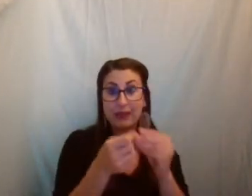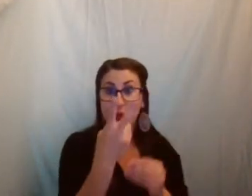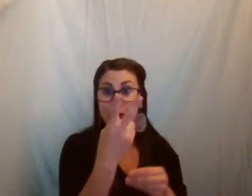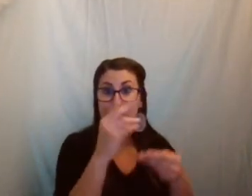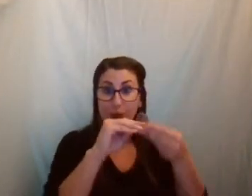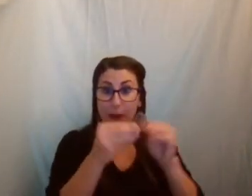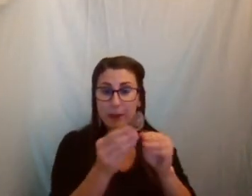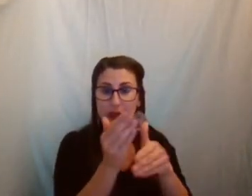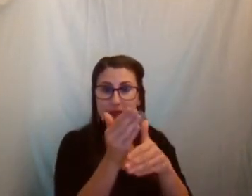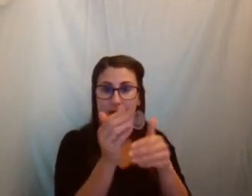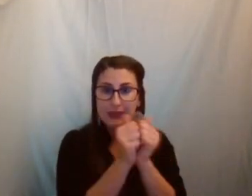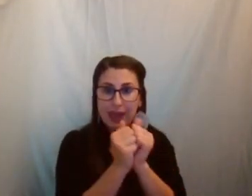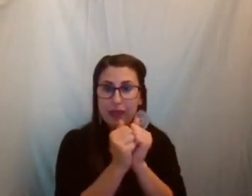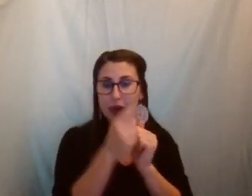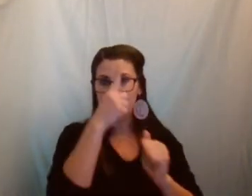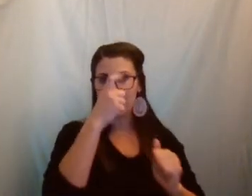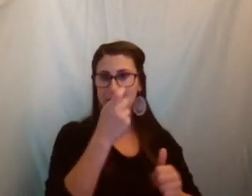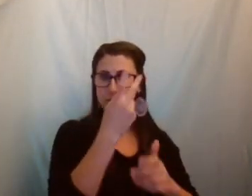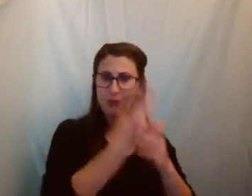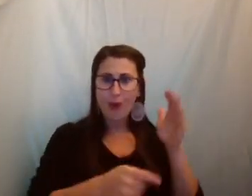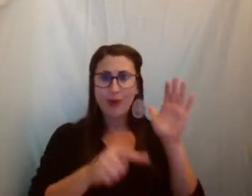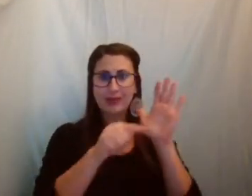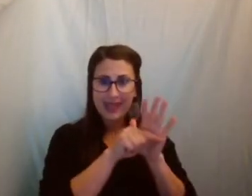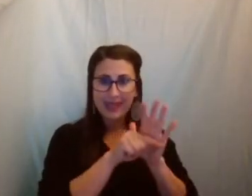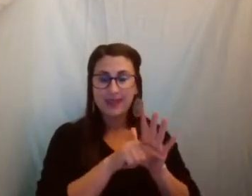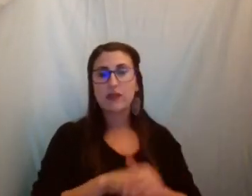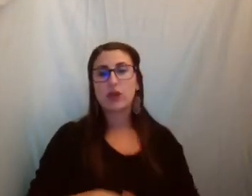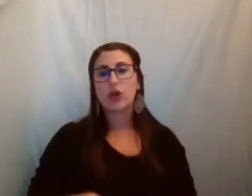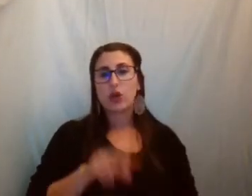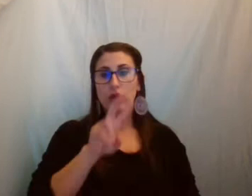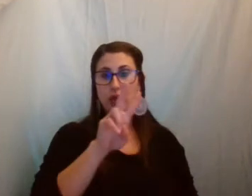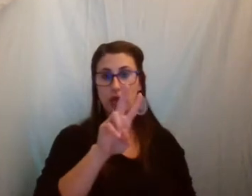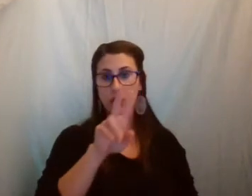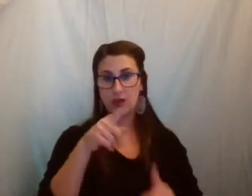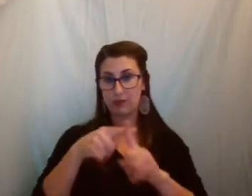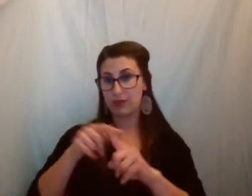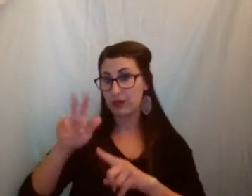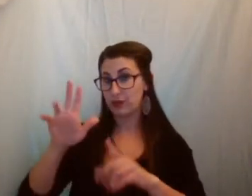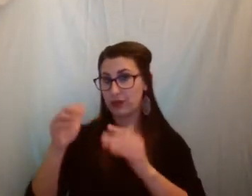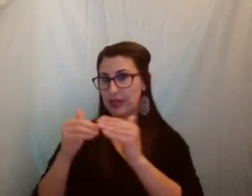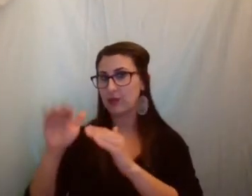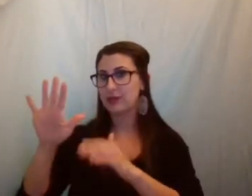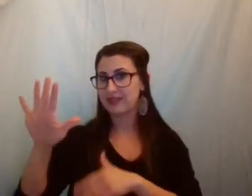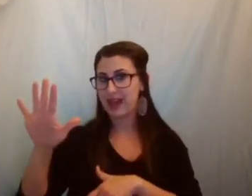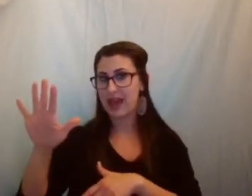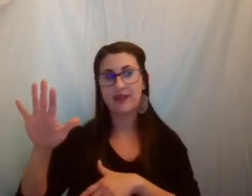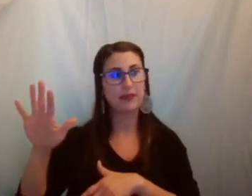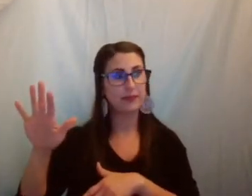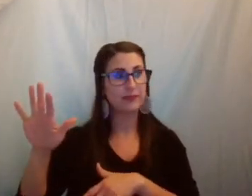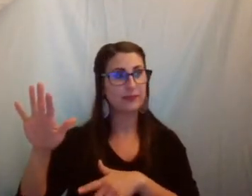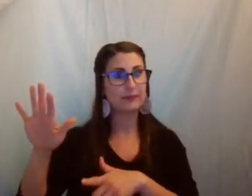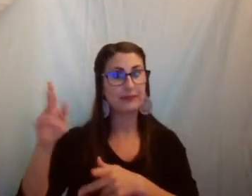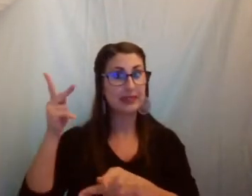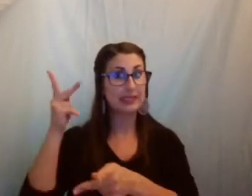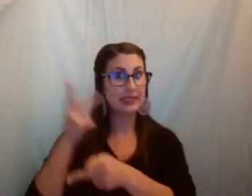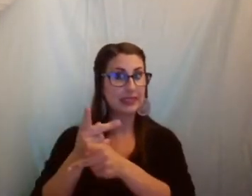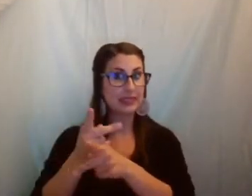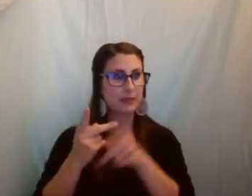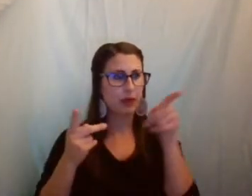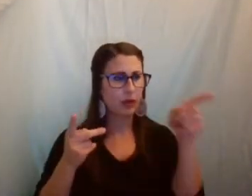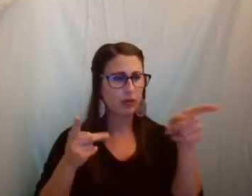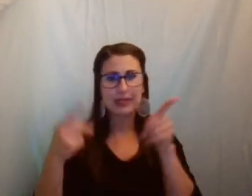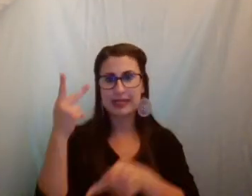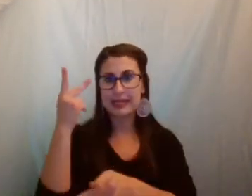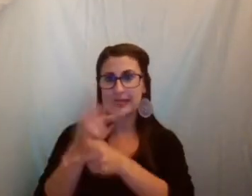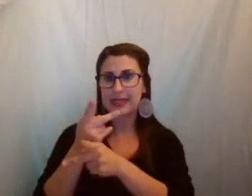those two numbers because it's the same sign. They're both negative. So 2 plus 3 is 5. So I'm going to put 5. It says